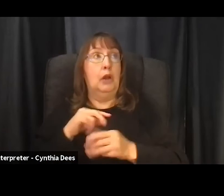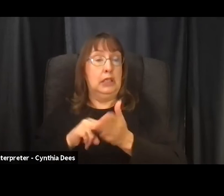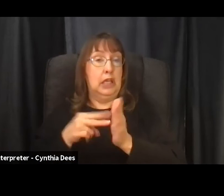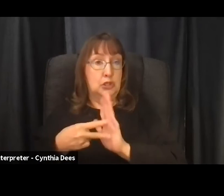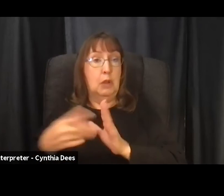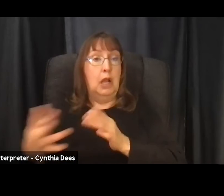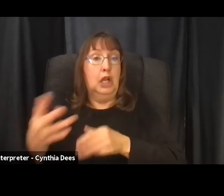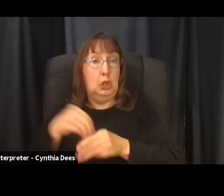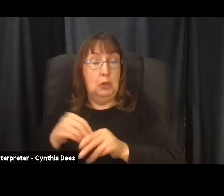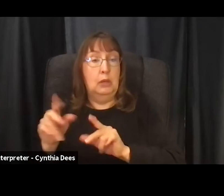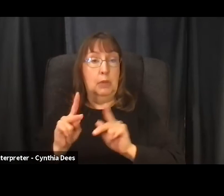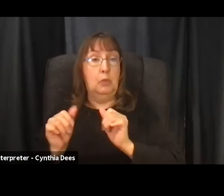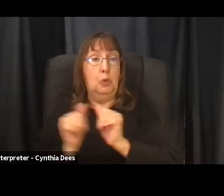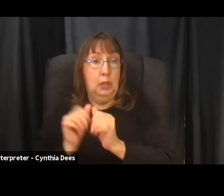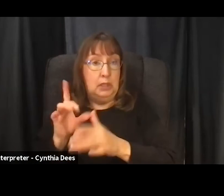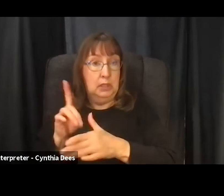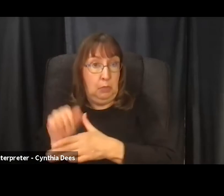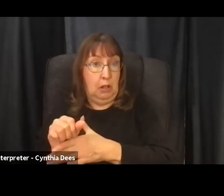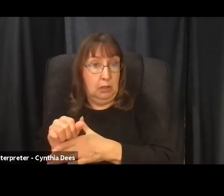with disabilities.